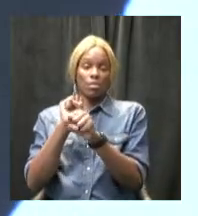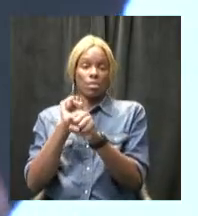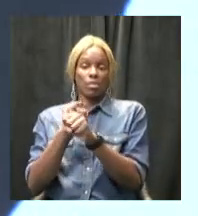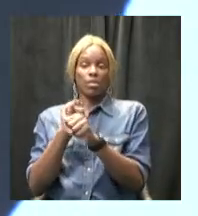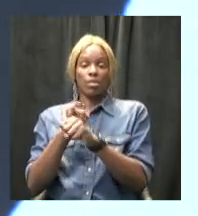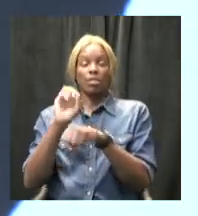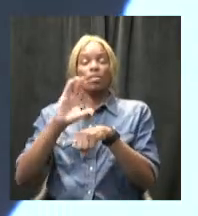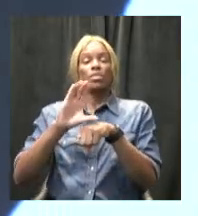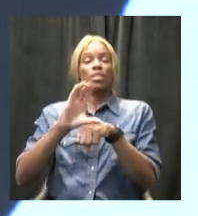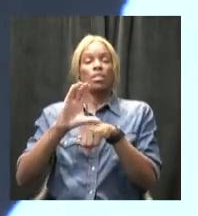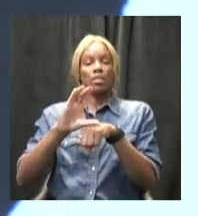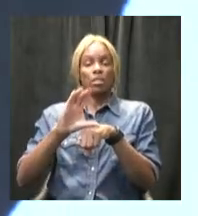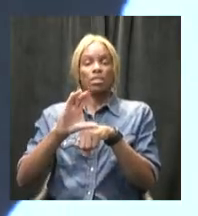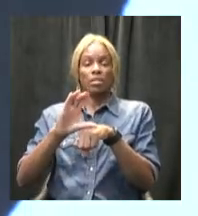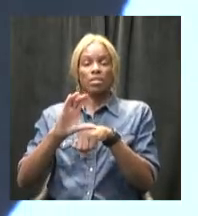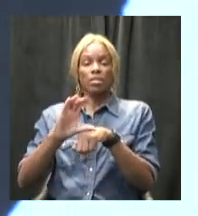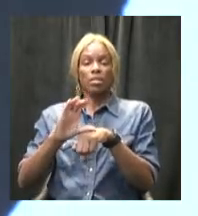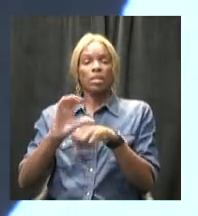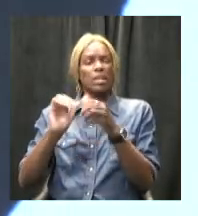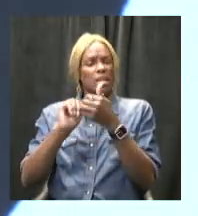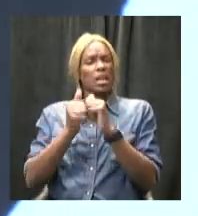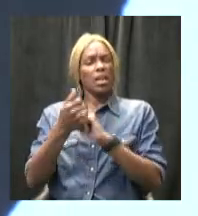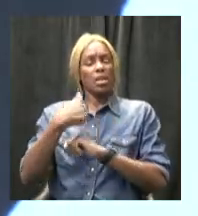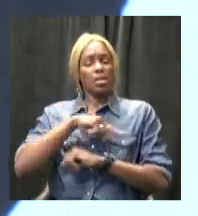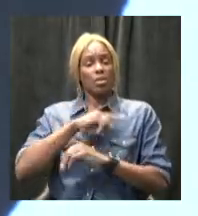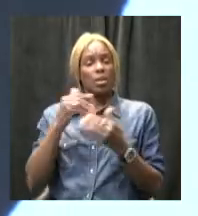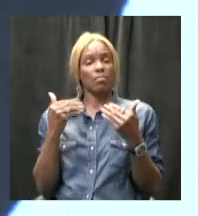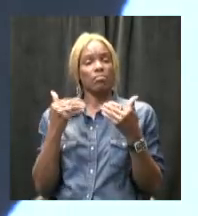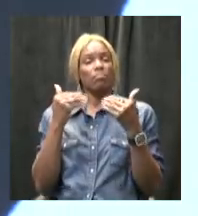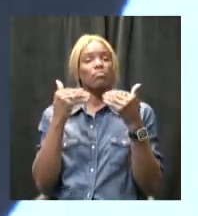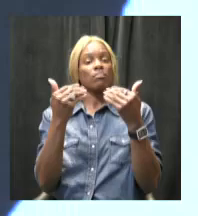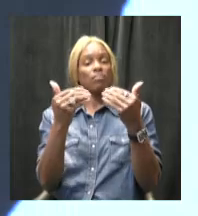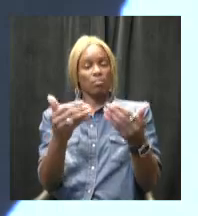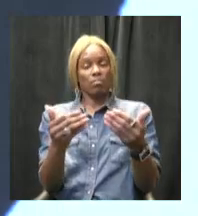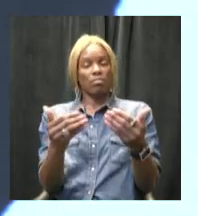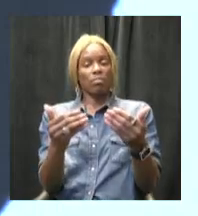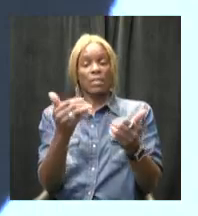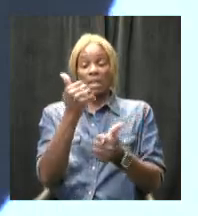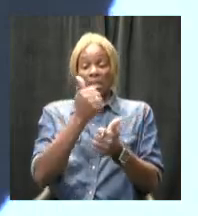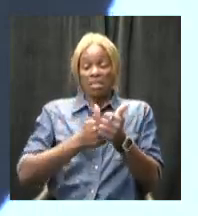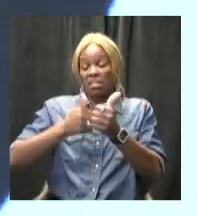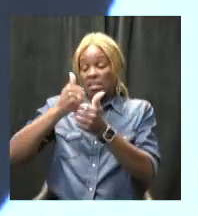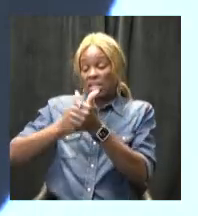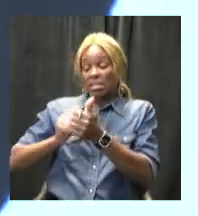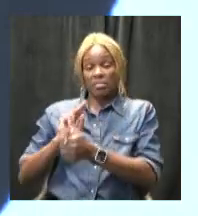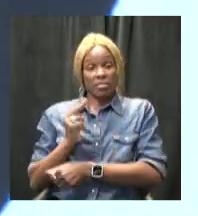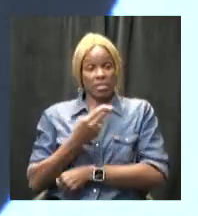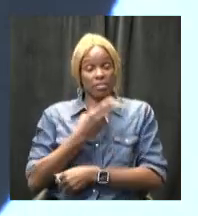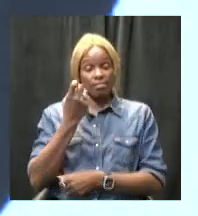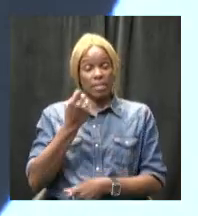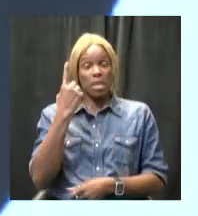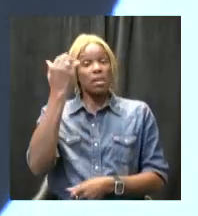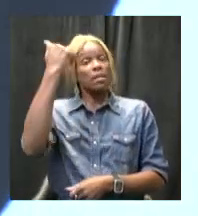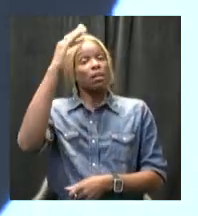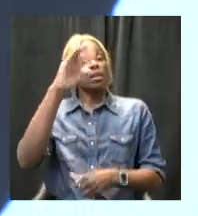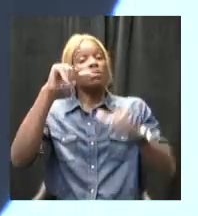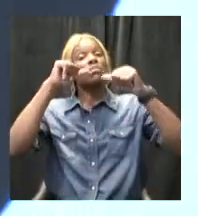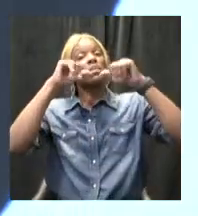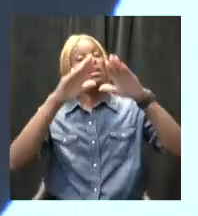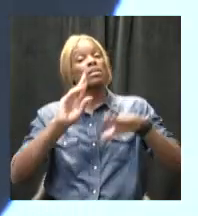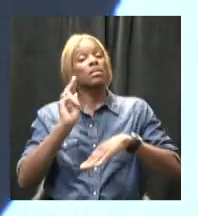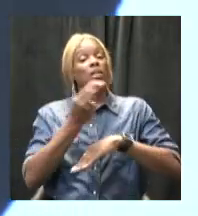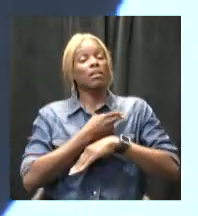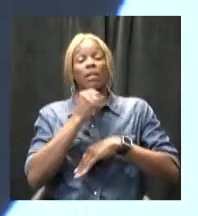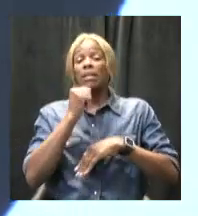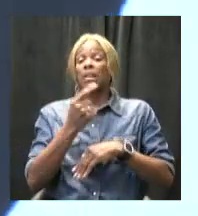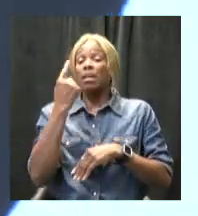this generosity. That's how we move forward, when each of us understands that God blesses us, not